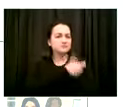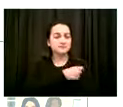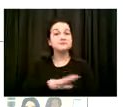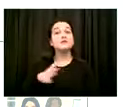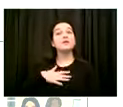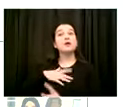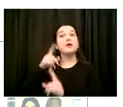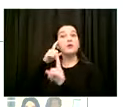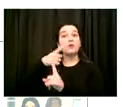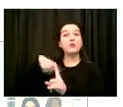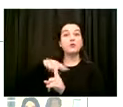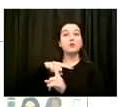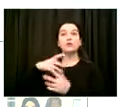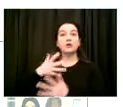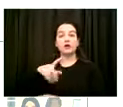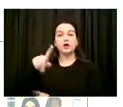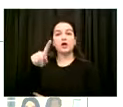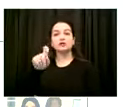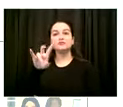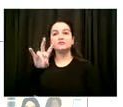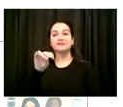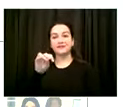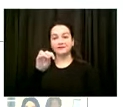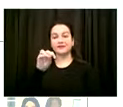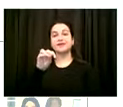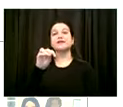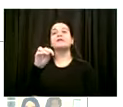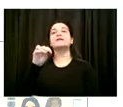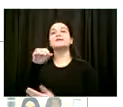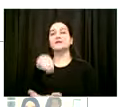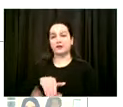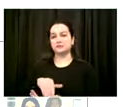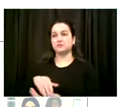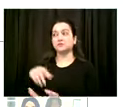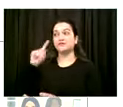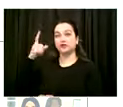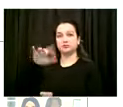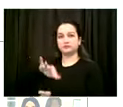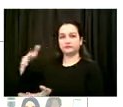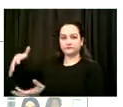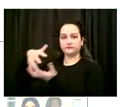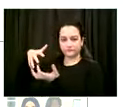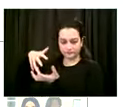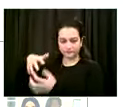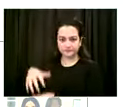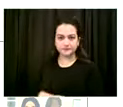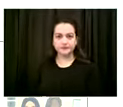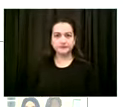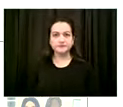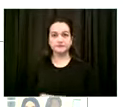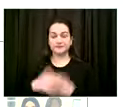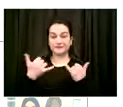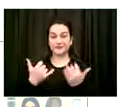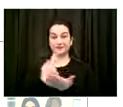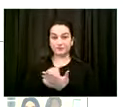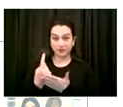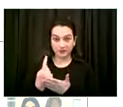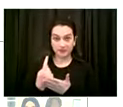per week, and that's our expected supply for the next 2 to 3 weeks. We expect that number